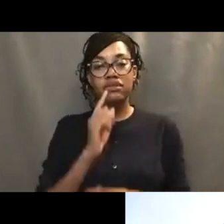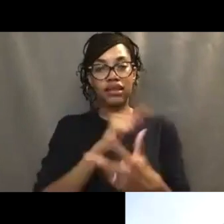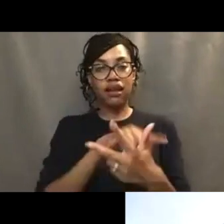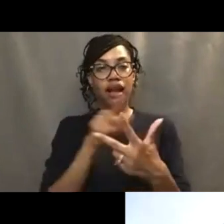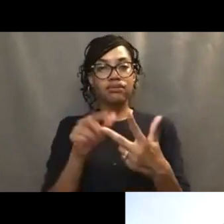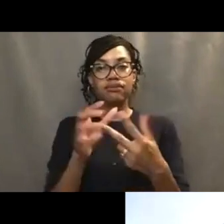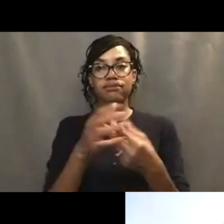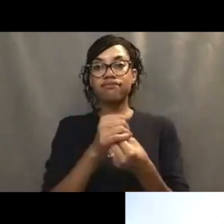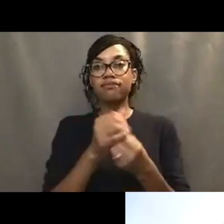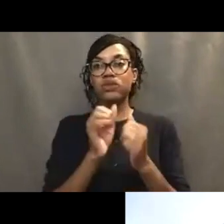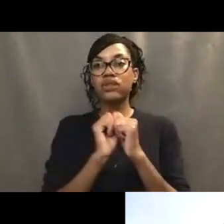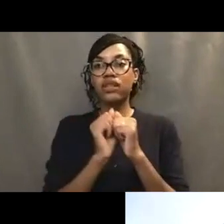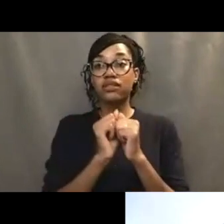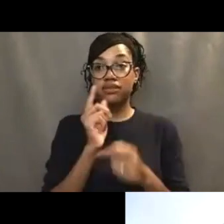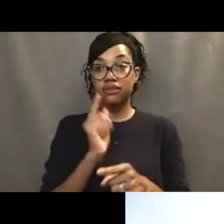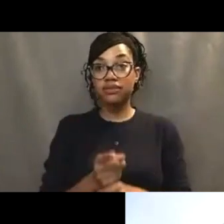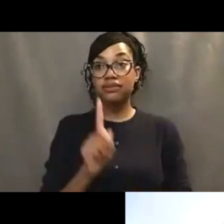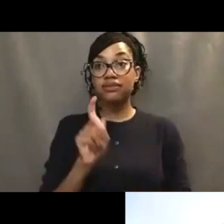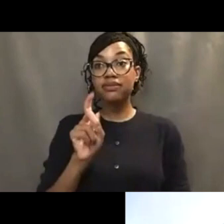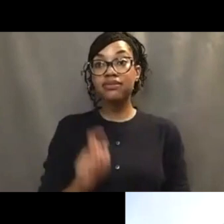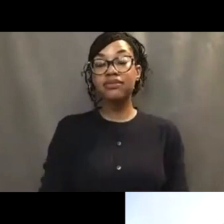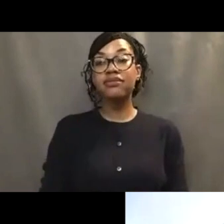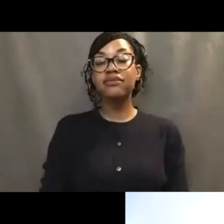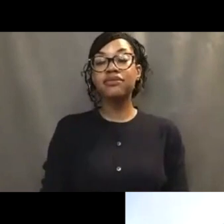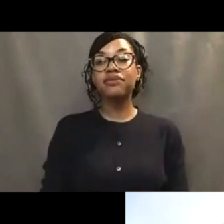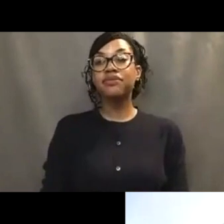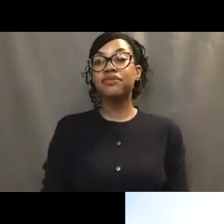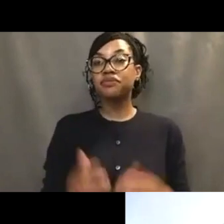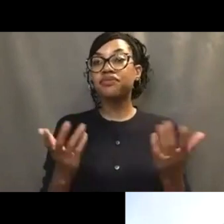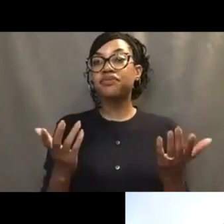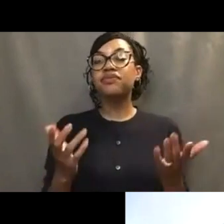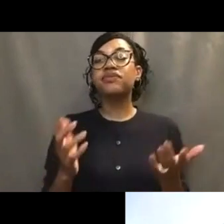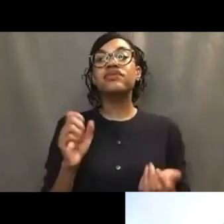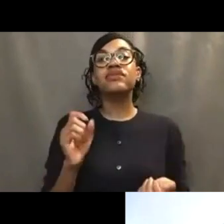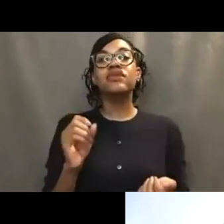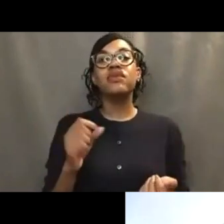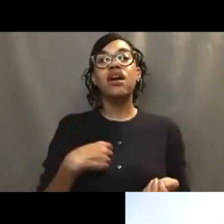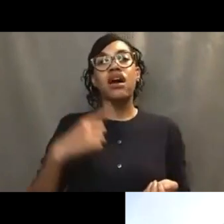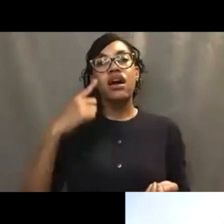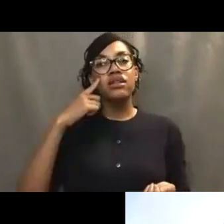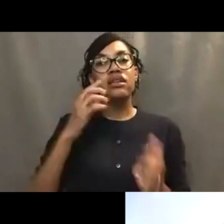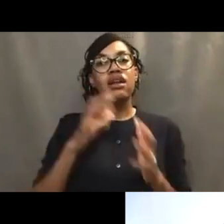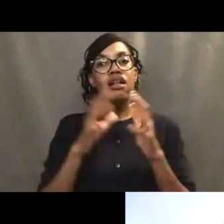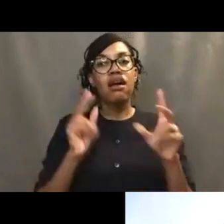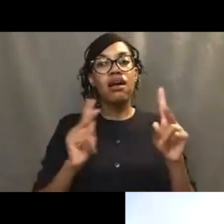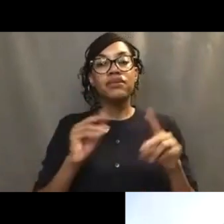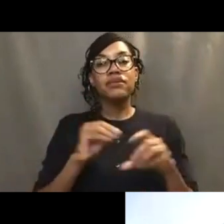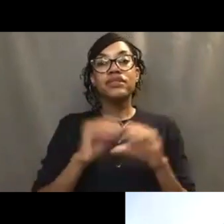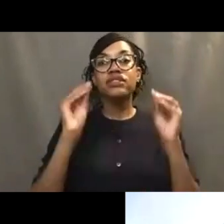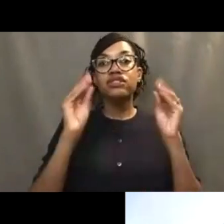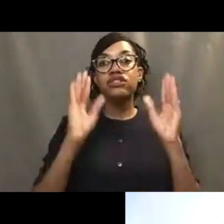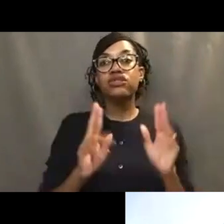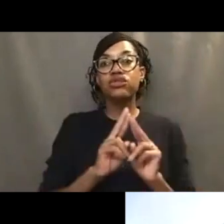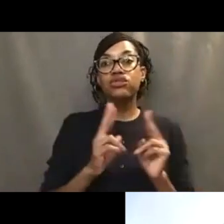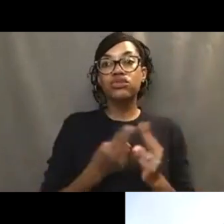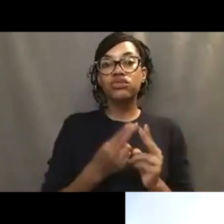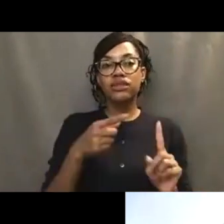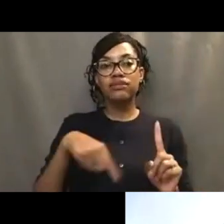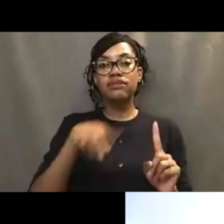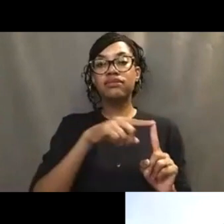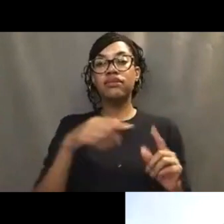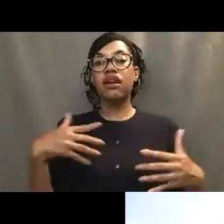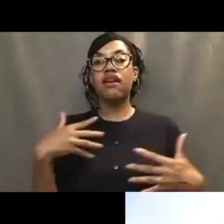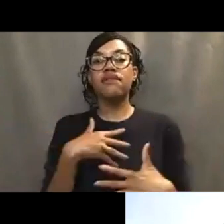And I think that a lot of folks in teacher unions are afraid that if